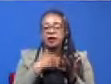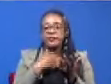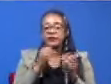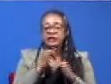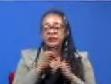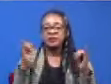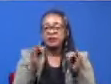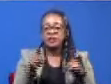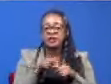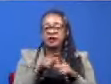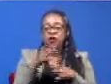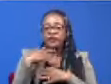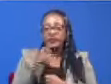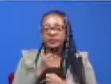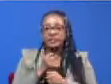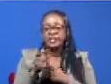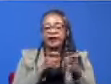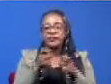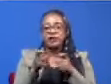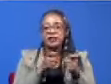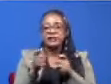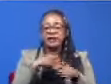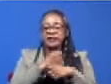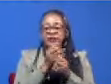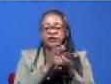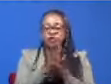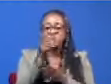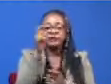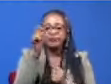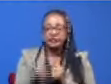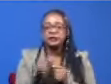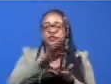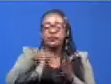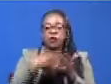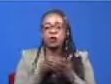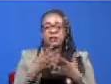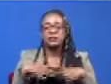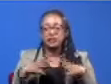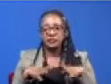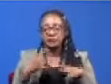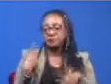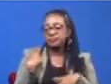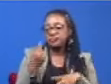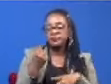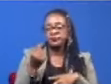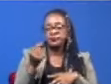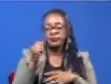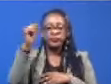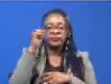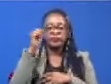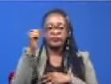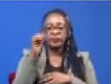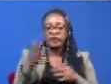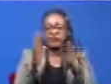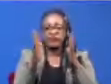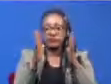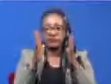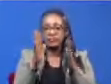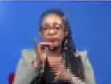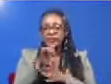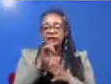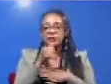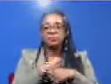integrity and confidence in governance and ensure justice for all citizens. The recent heated political events have